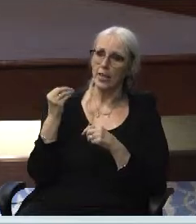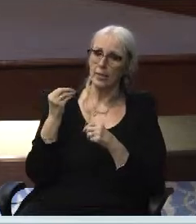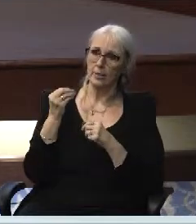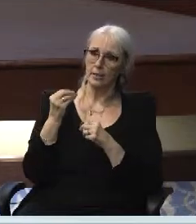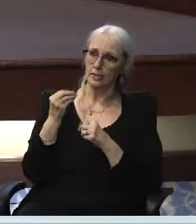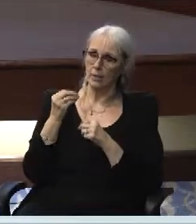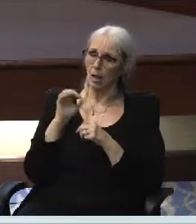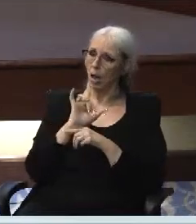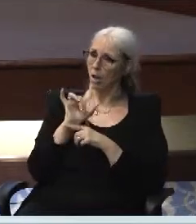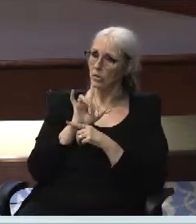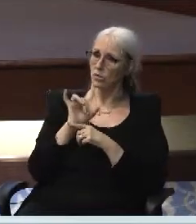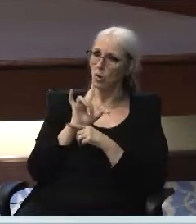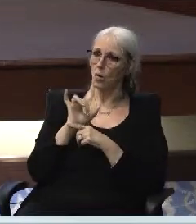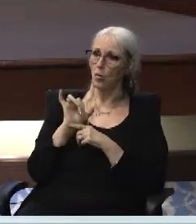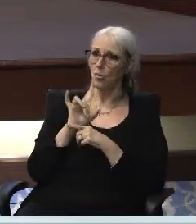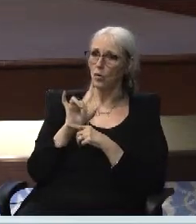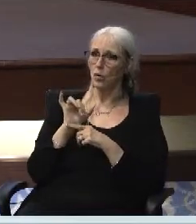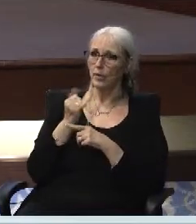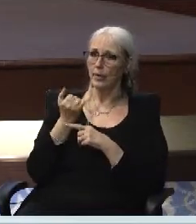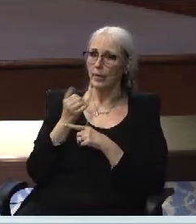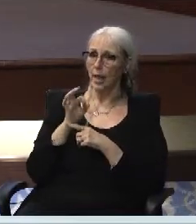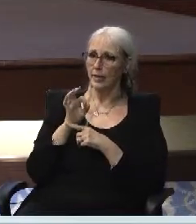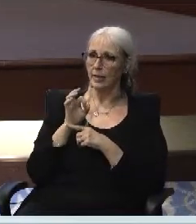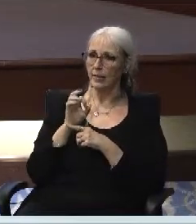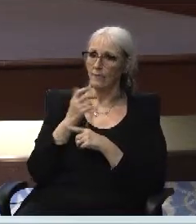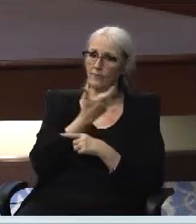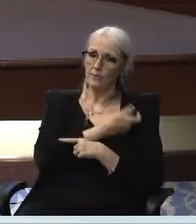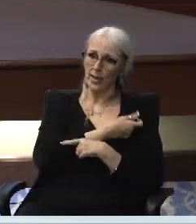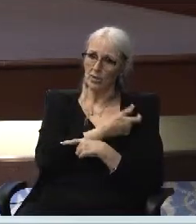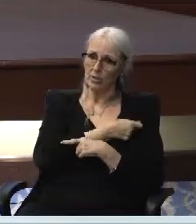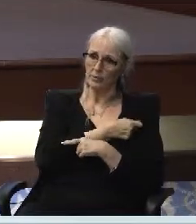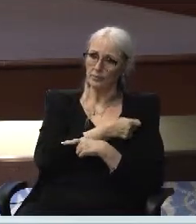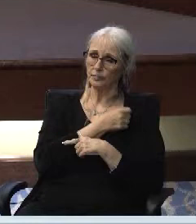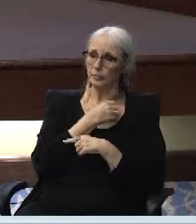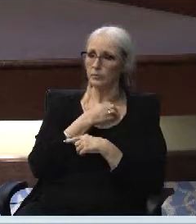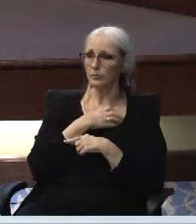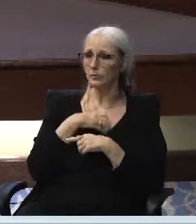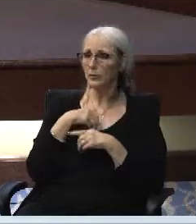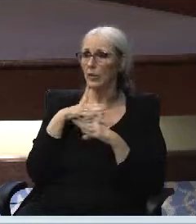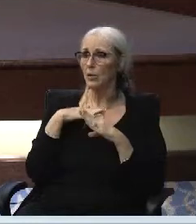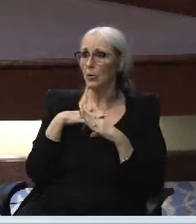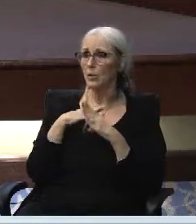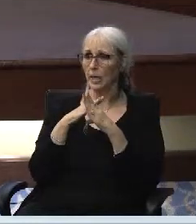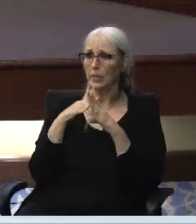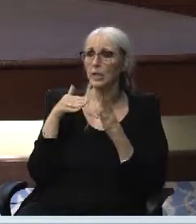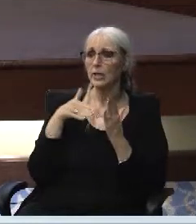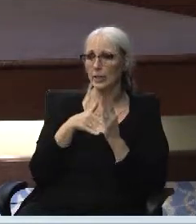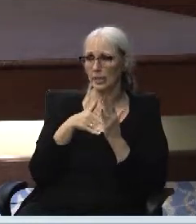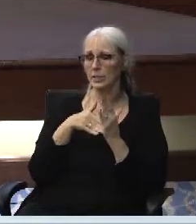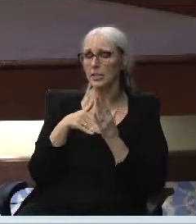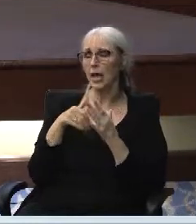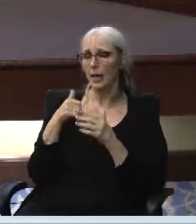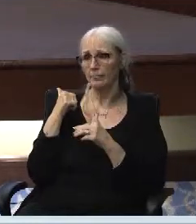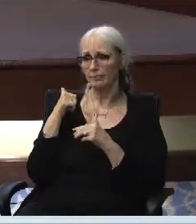the currently available COVID-19 vaccines are effective against the Delta variant.